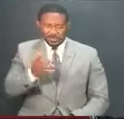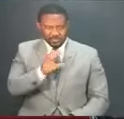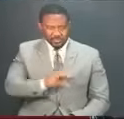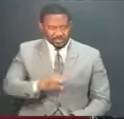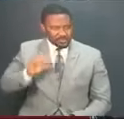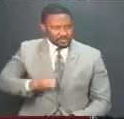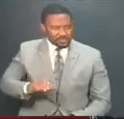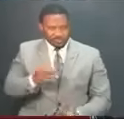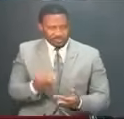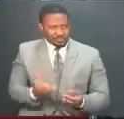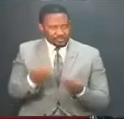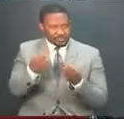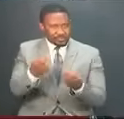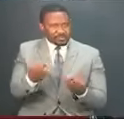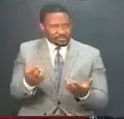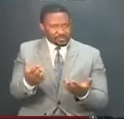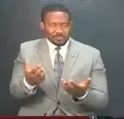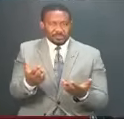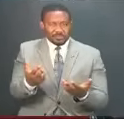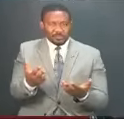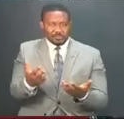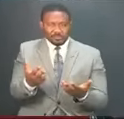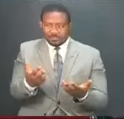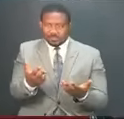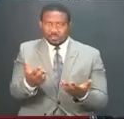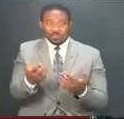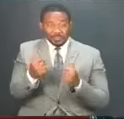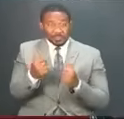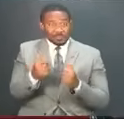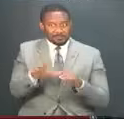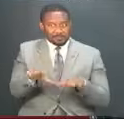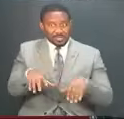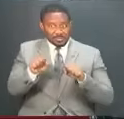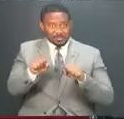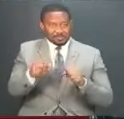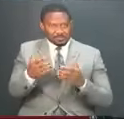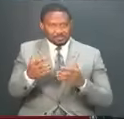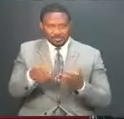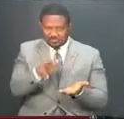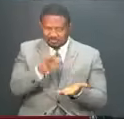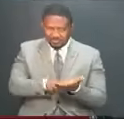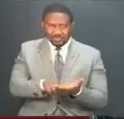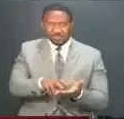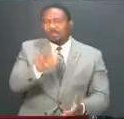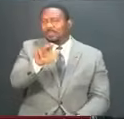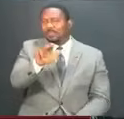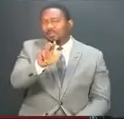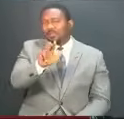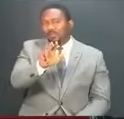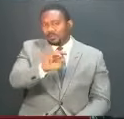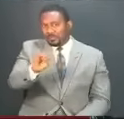accordingly recommends that this House adopts its report to approve the sum of